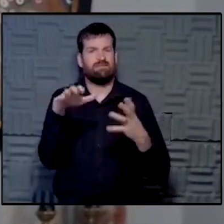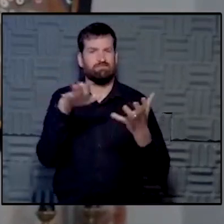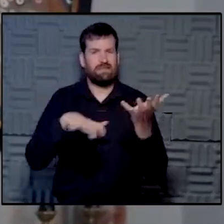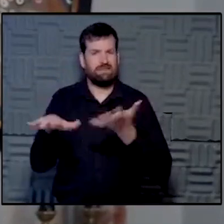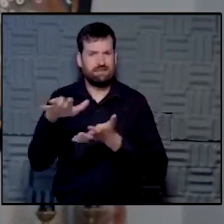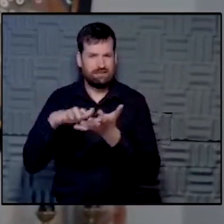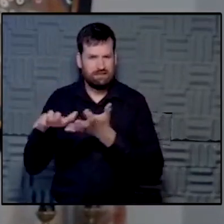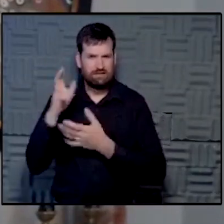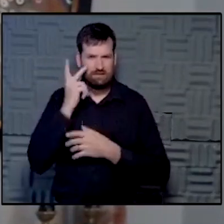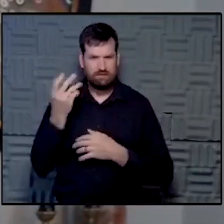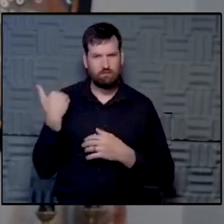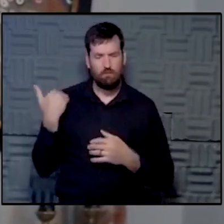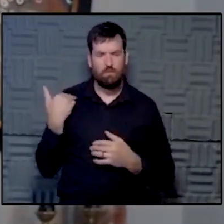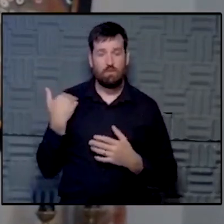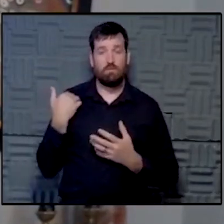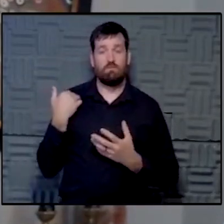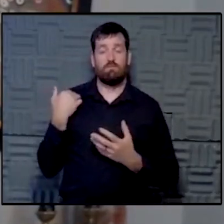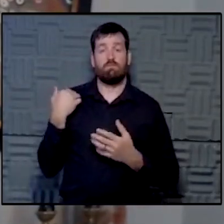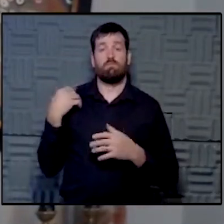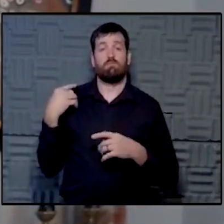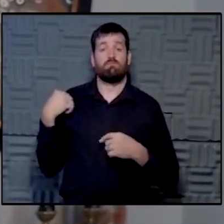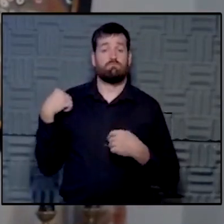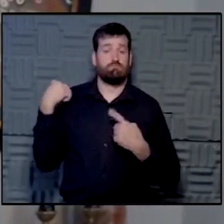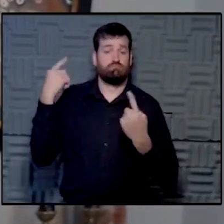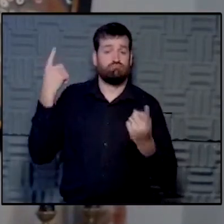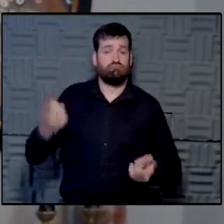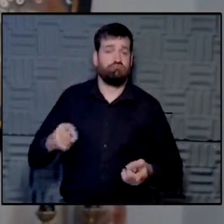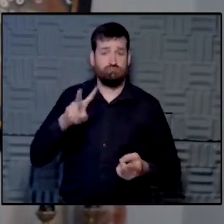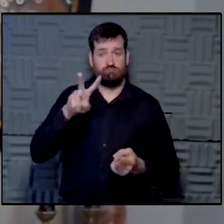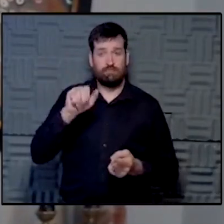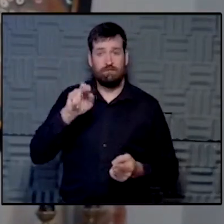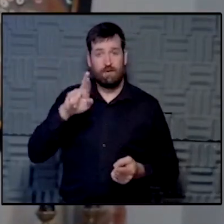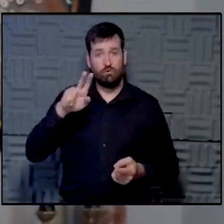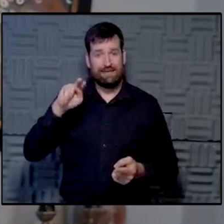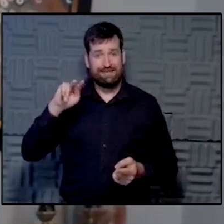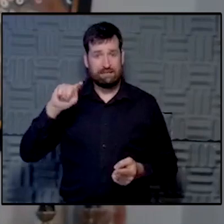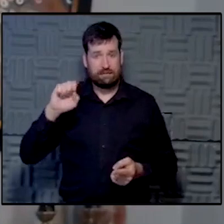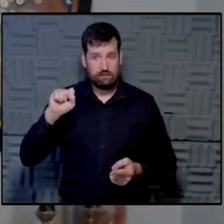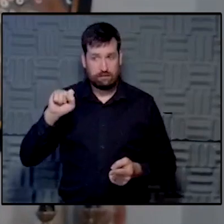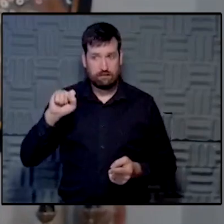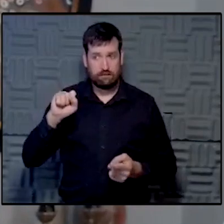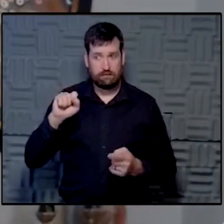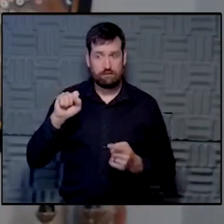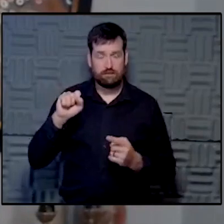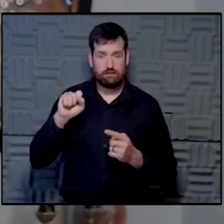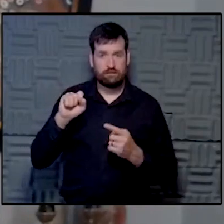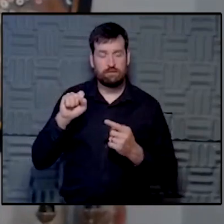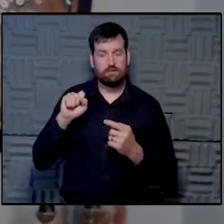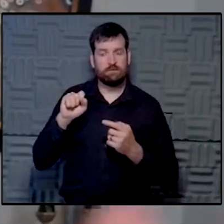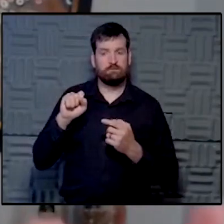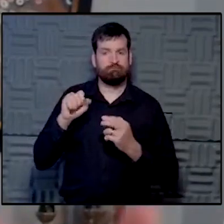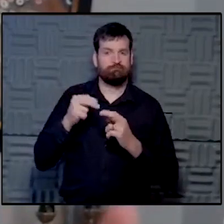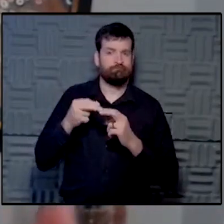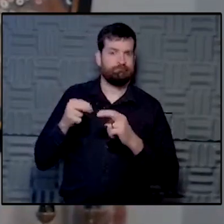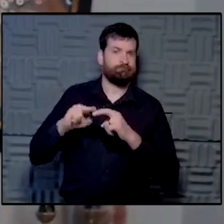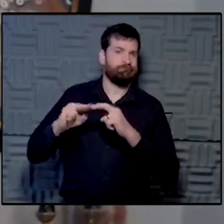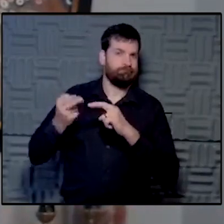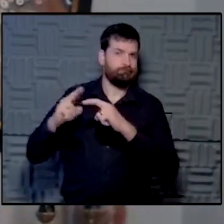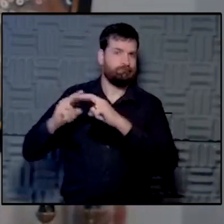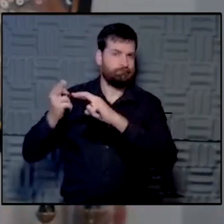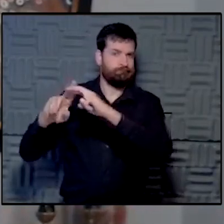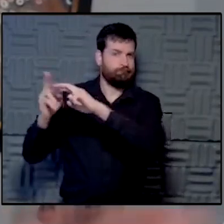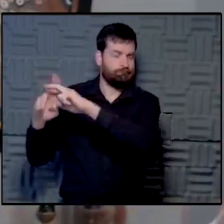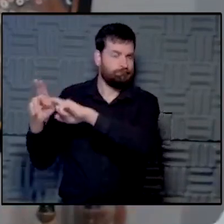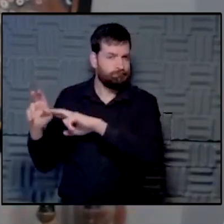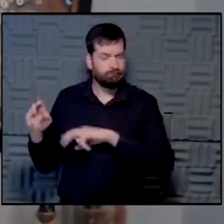we've seen before. We're seeing overall that the variants are making creeping ahead all the time in terms of